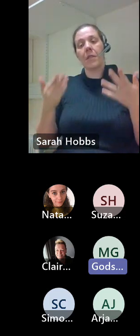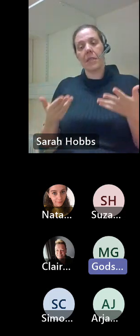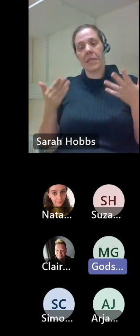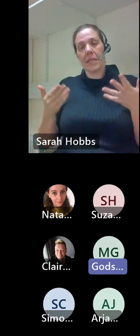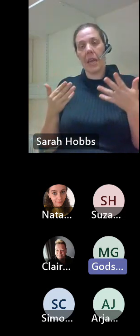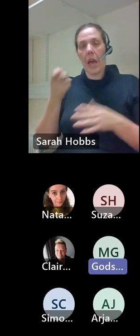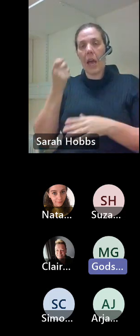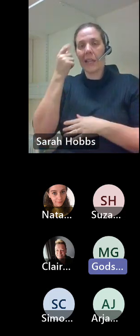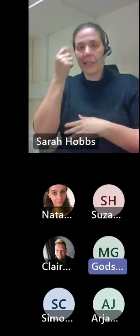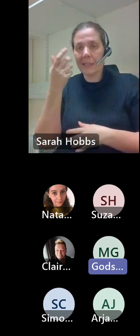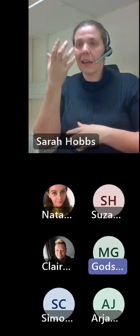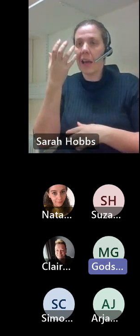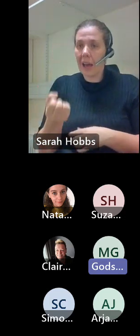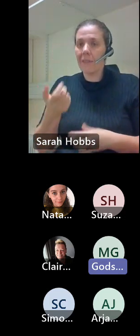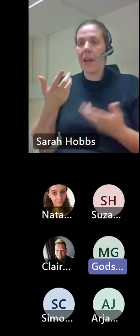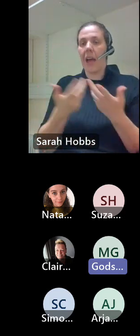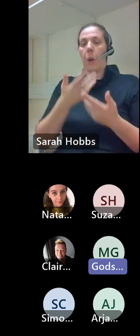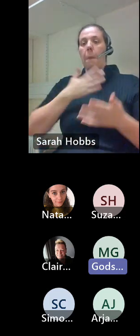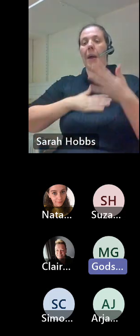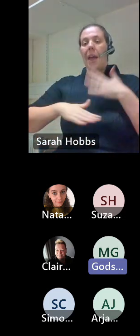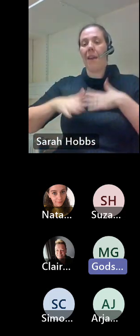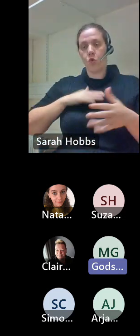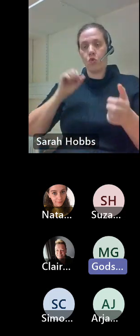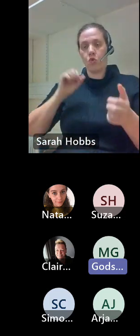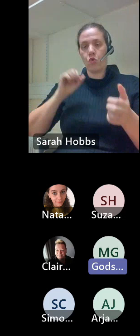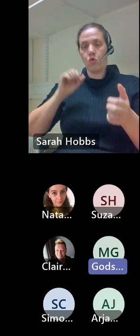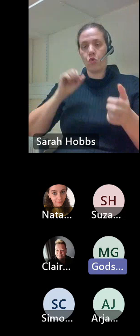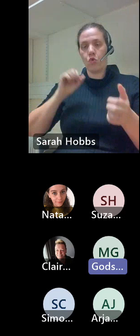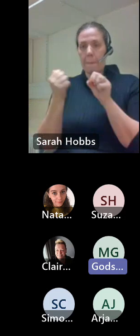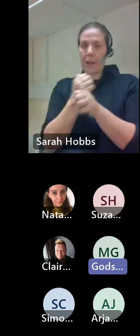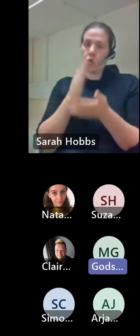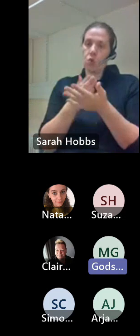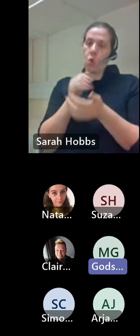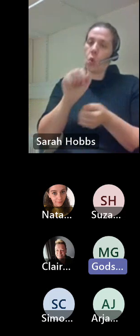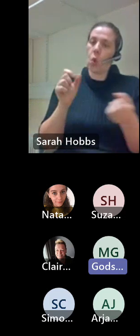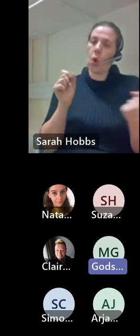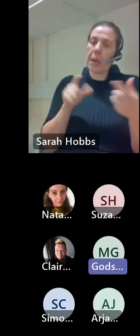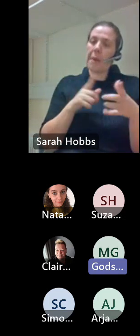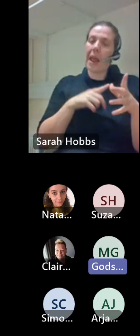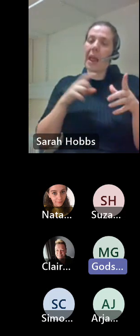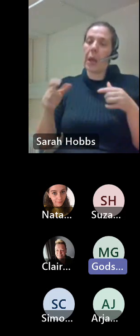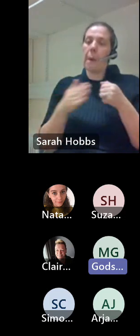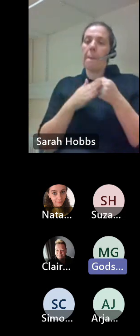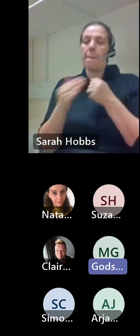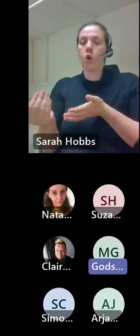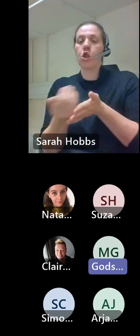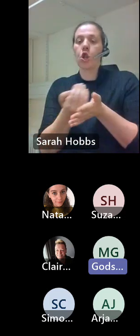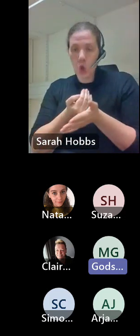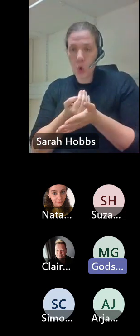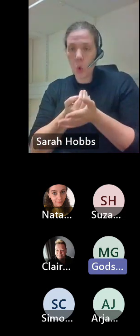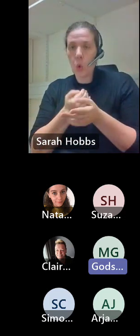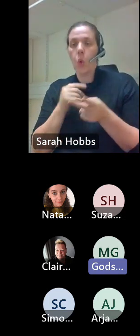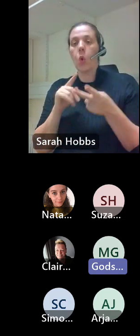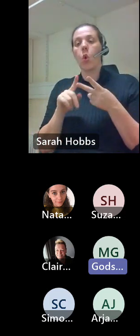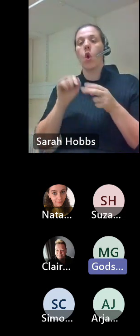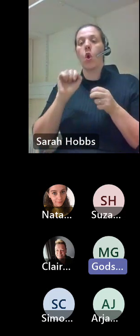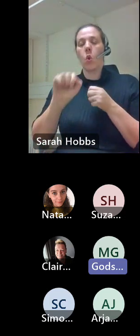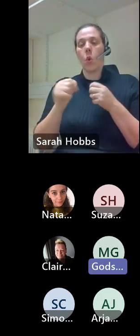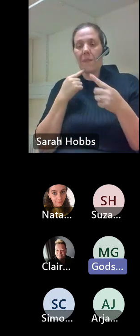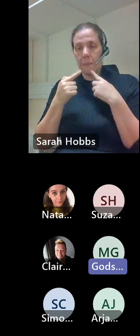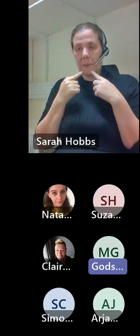and how to have a behavioural change towards making your email account more secure and your social media accounts, making sure your devices